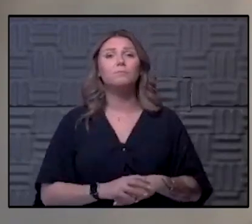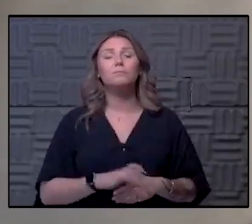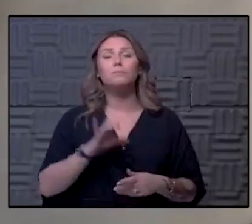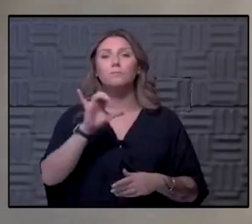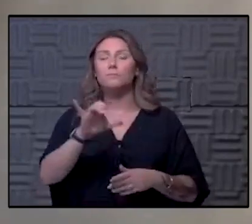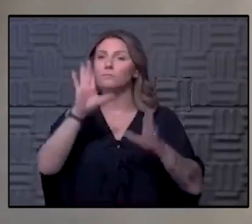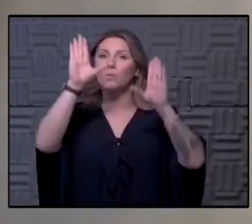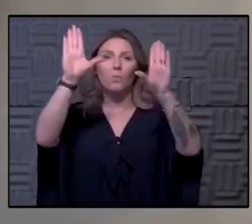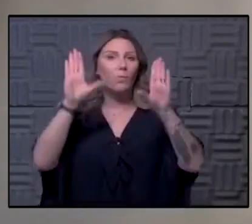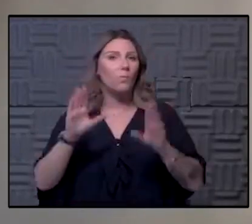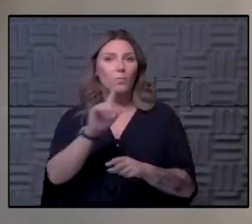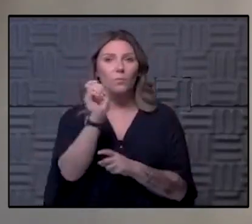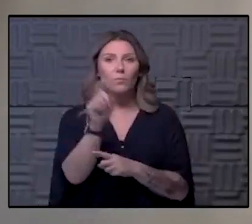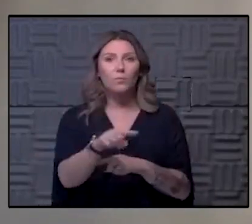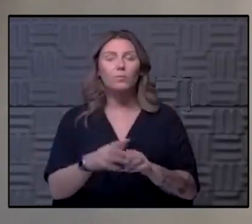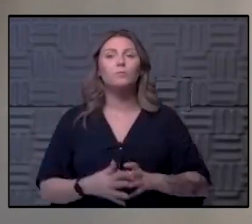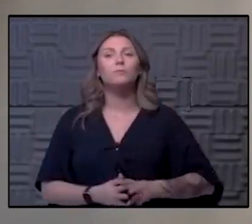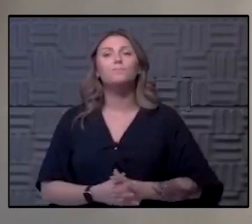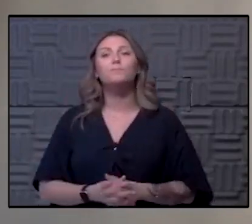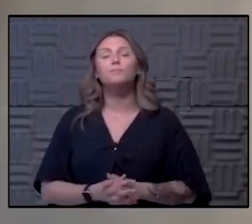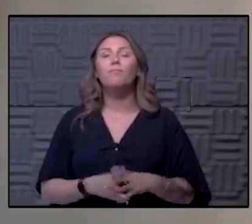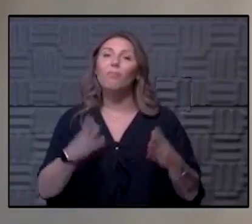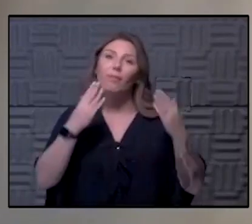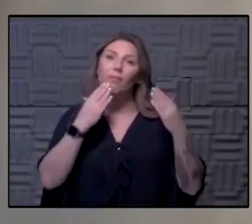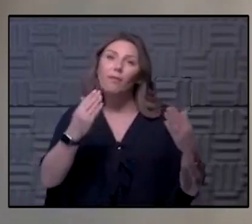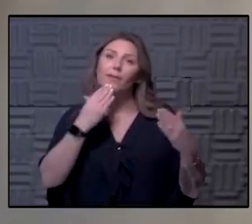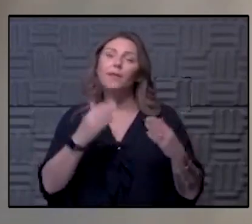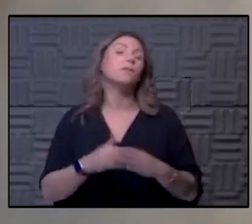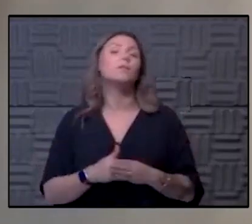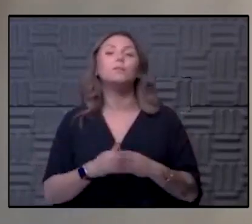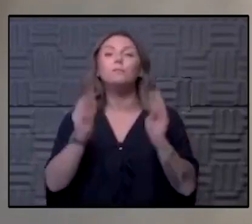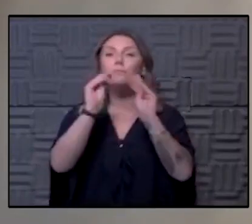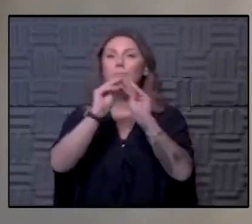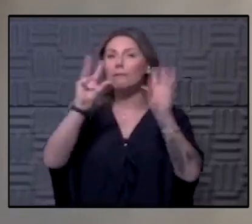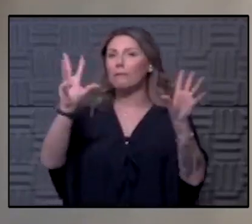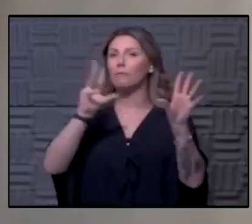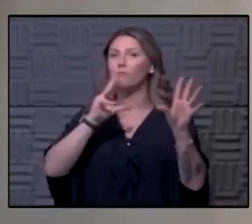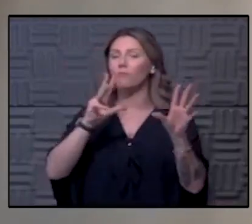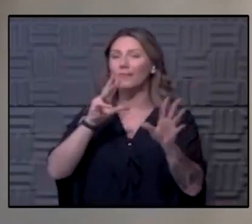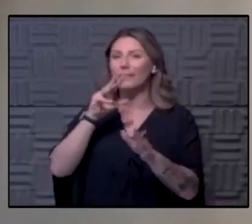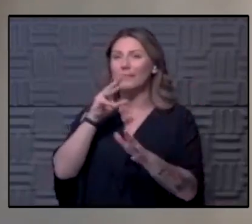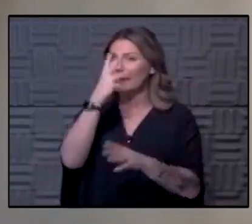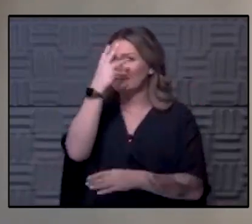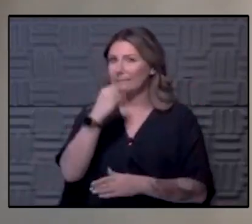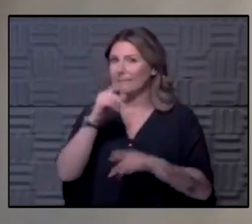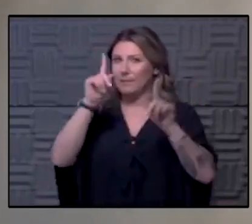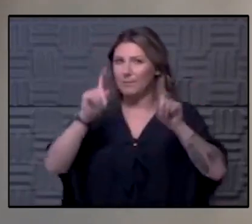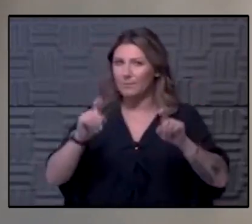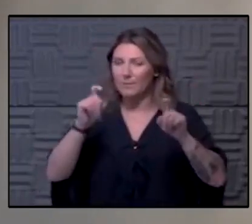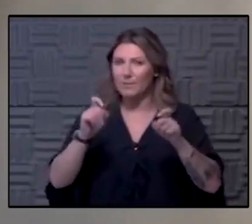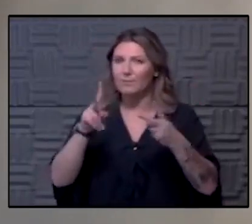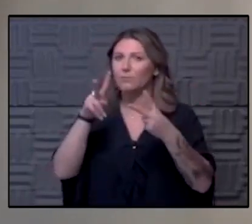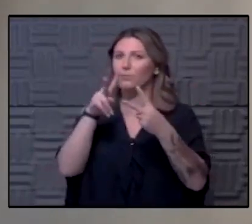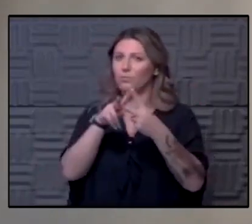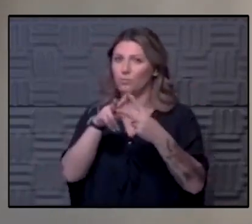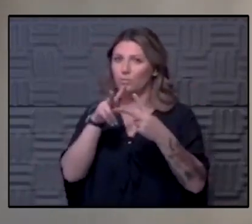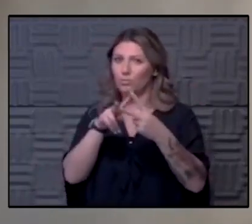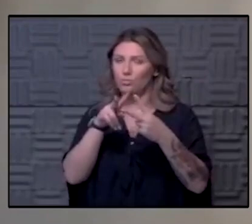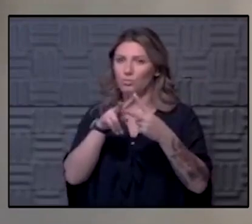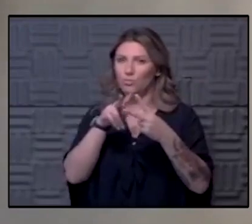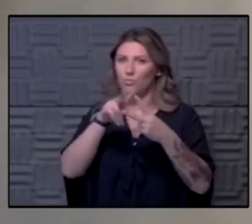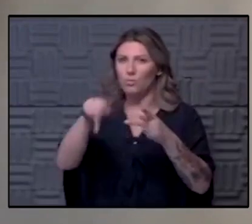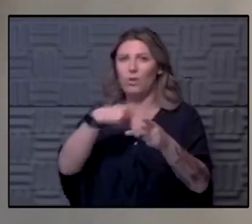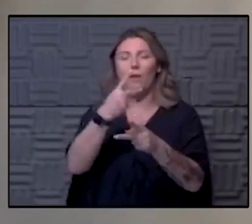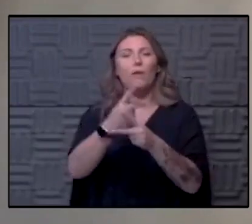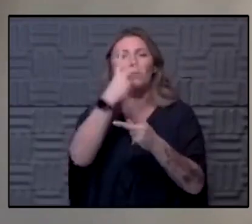a wonderful question, and I thank you for that. To clarify sleep tests, so there are 2 main types